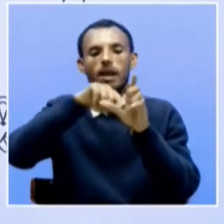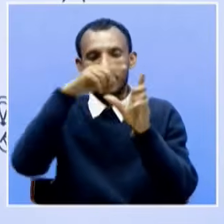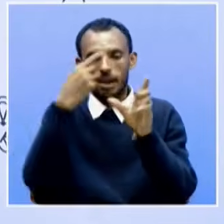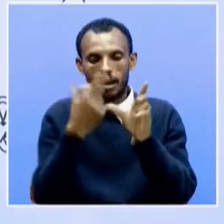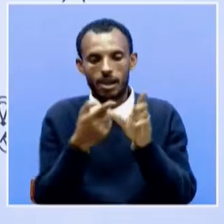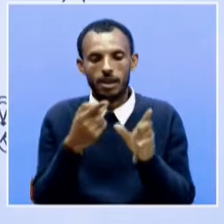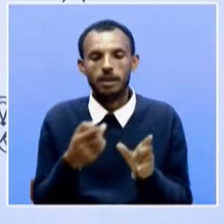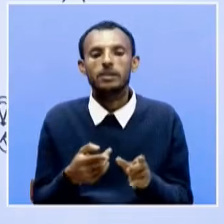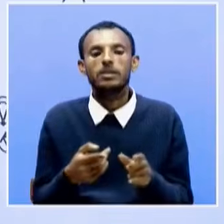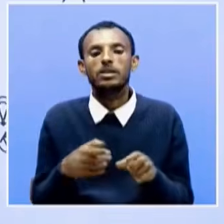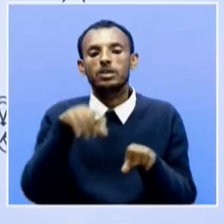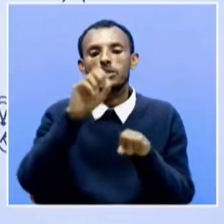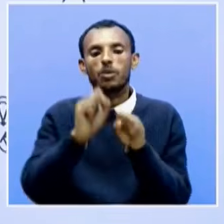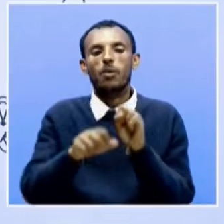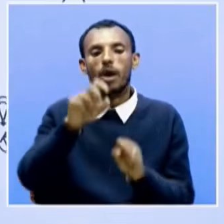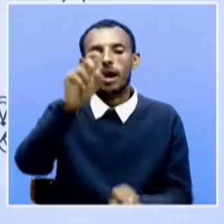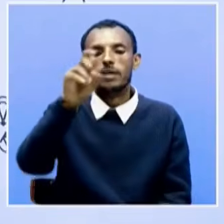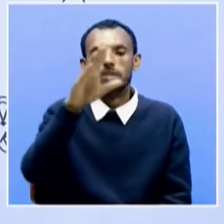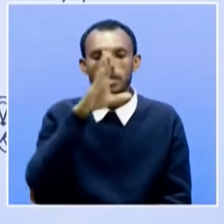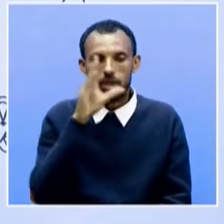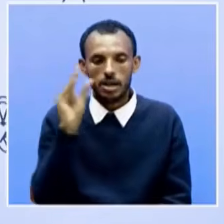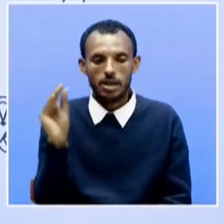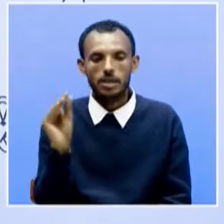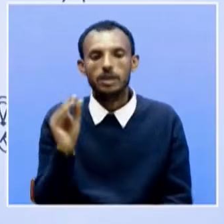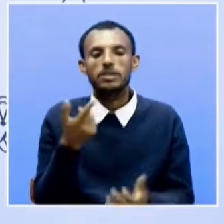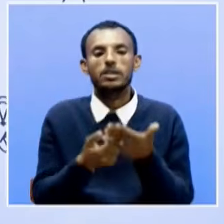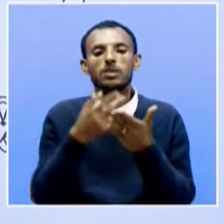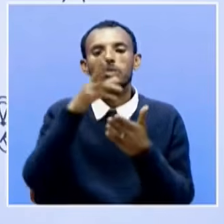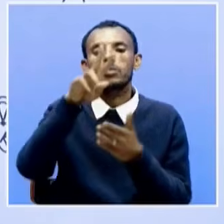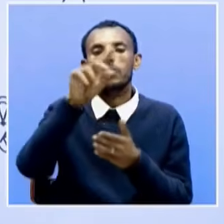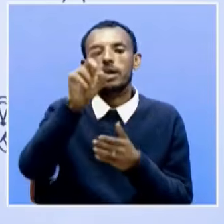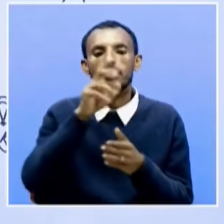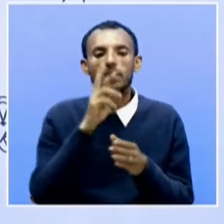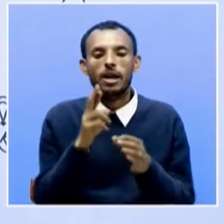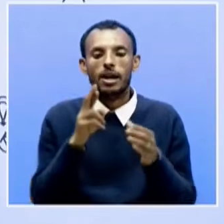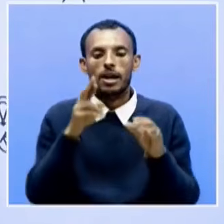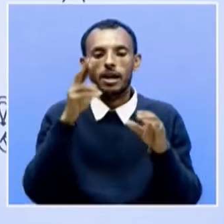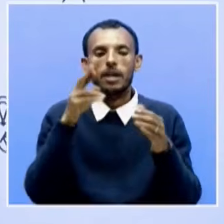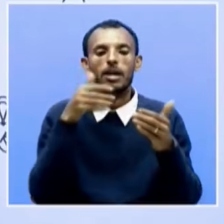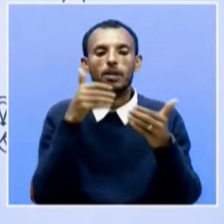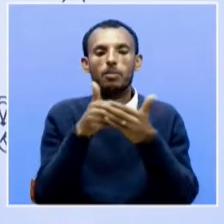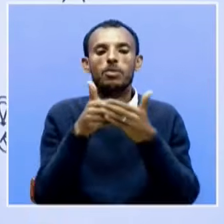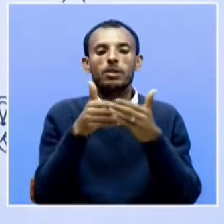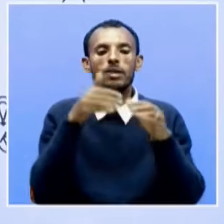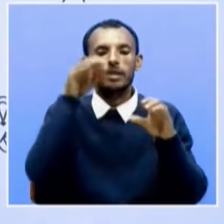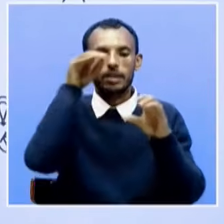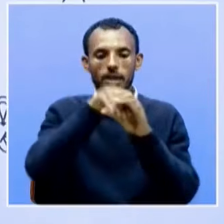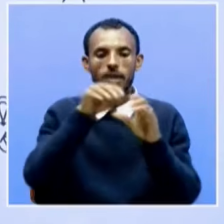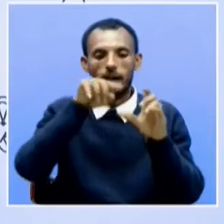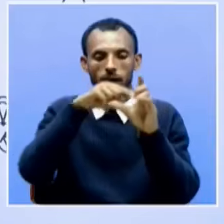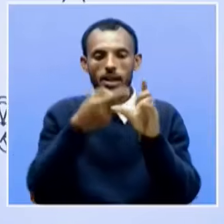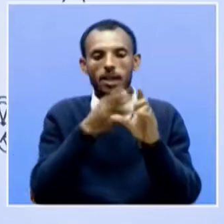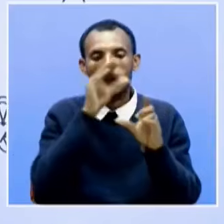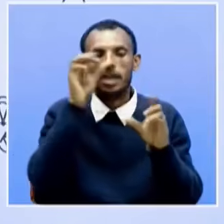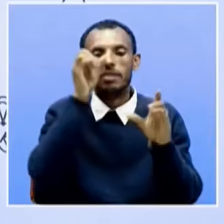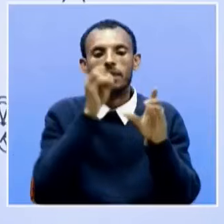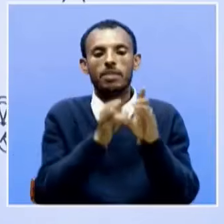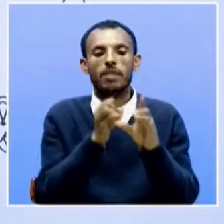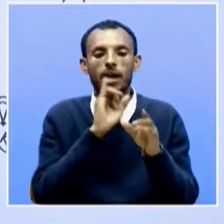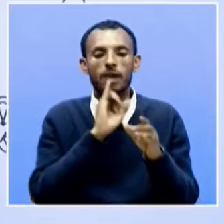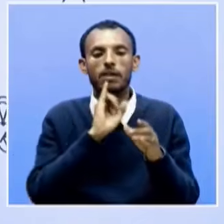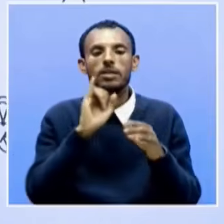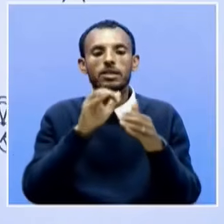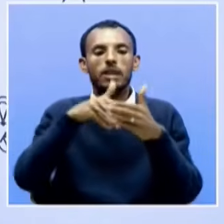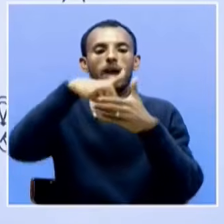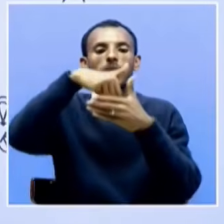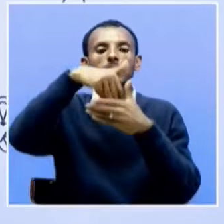So x and x, these two x are remote interior angles and theta is exterior angles,